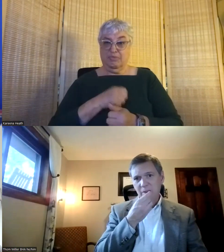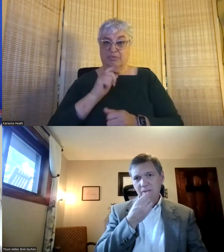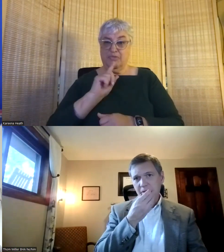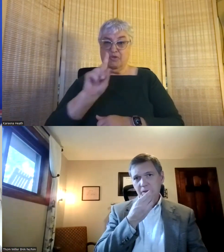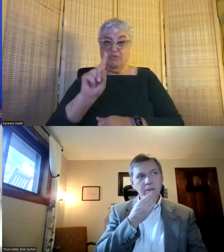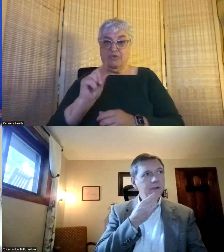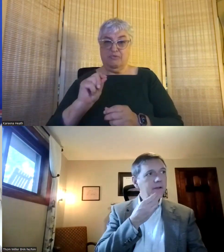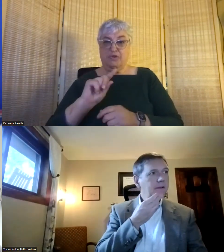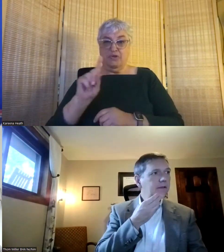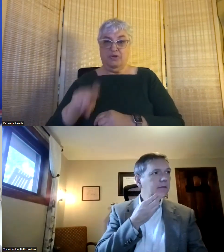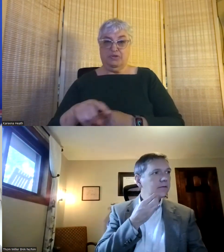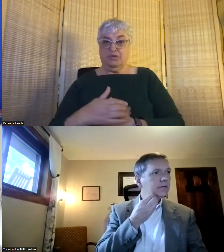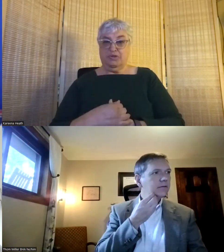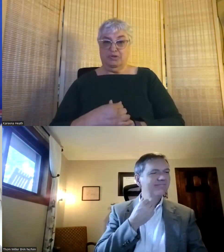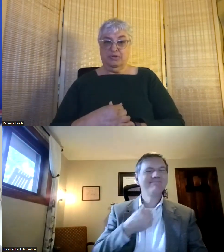one more.